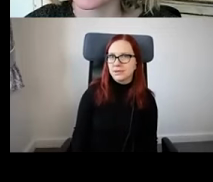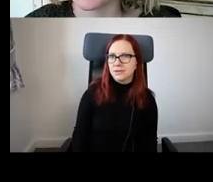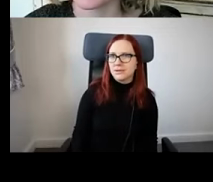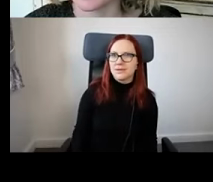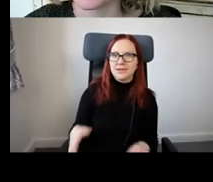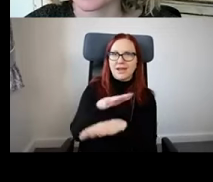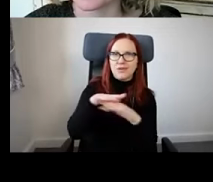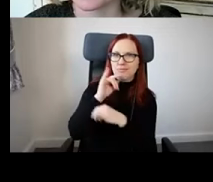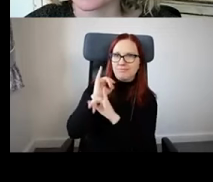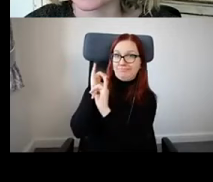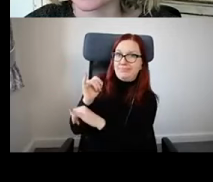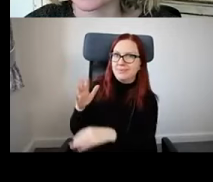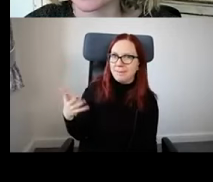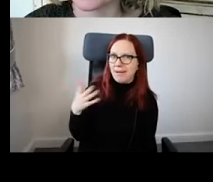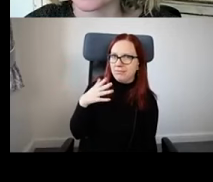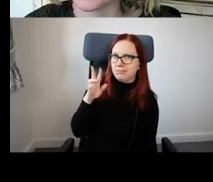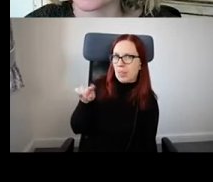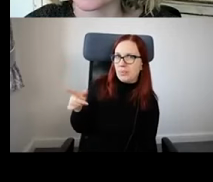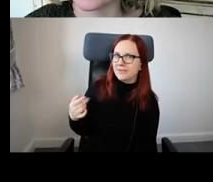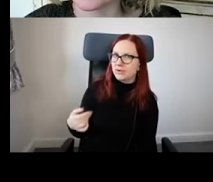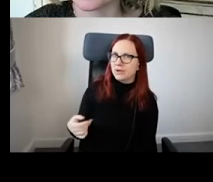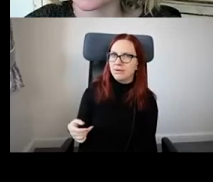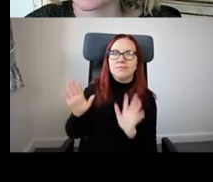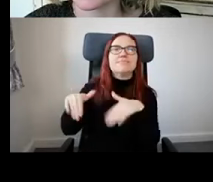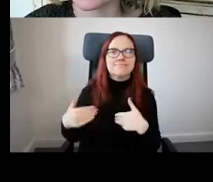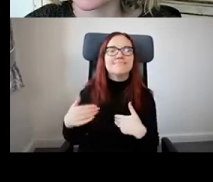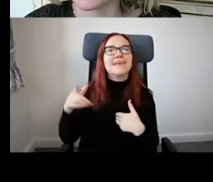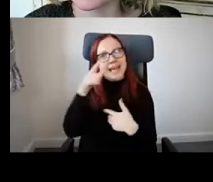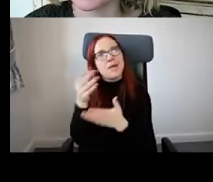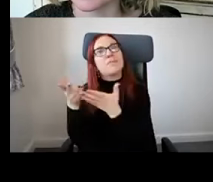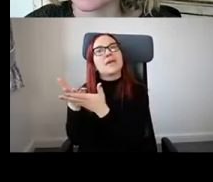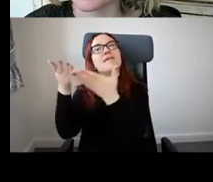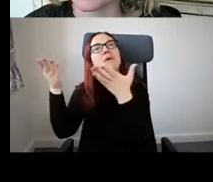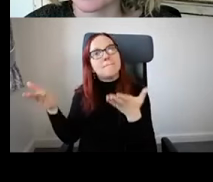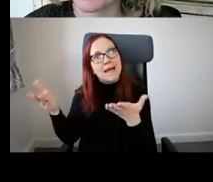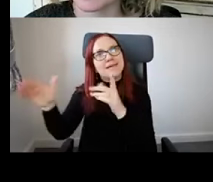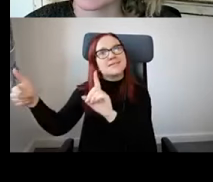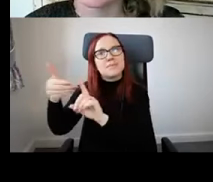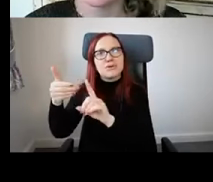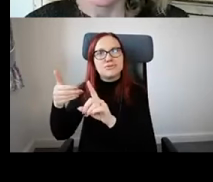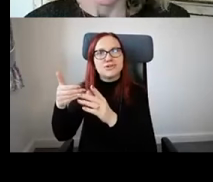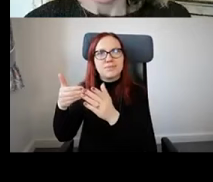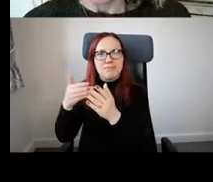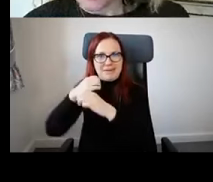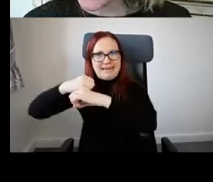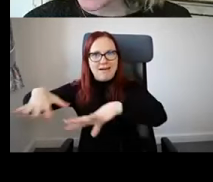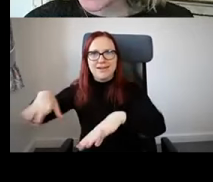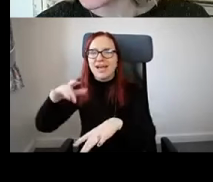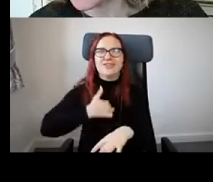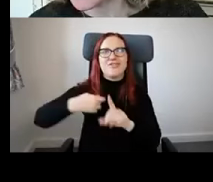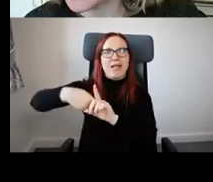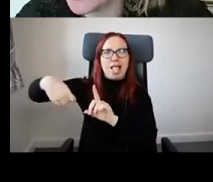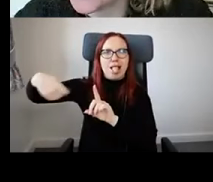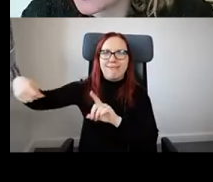too blaming, but can we have a balanced approach to media, particularly in times of crisis? Sorry, it's a bit of a long-winded. No, I